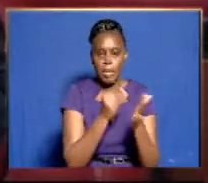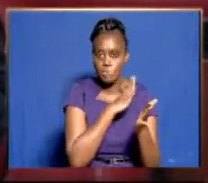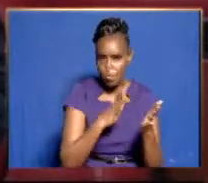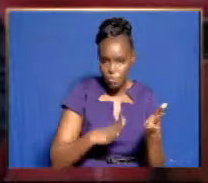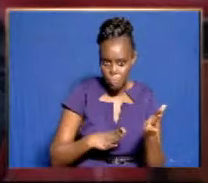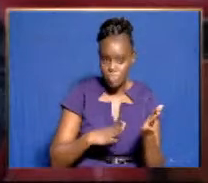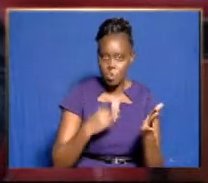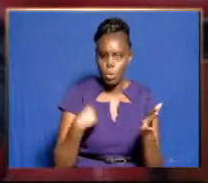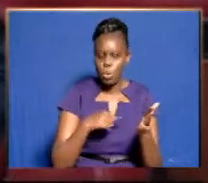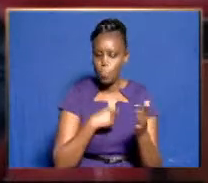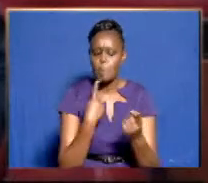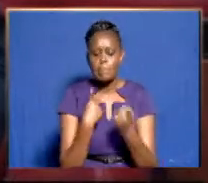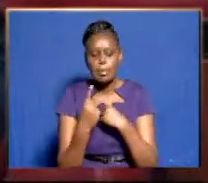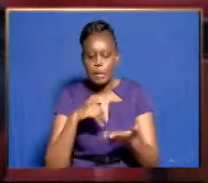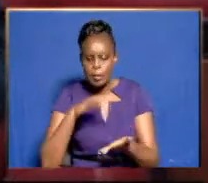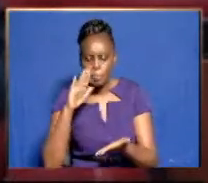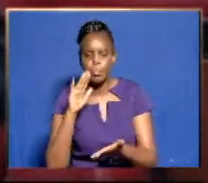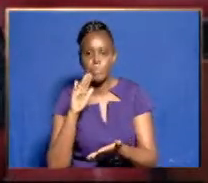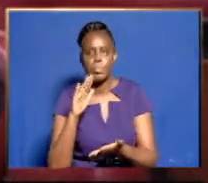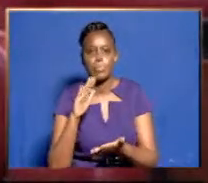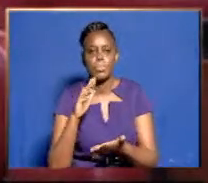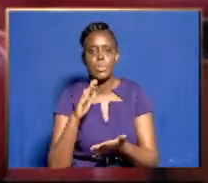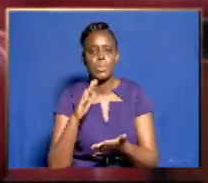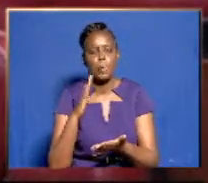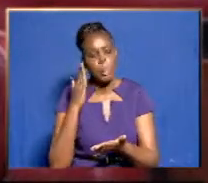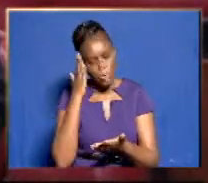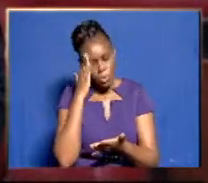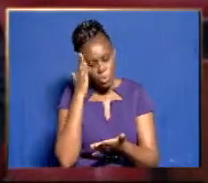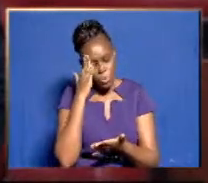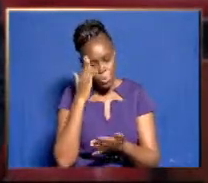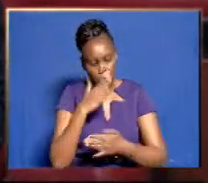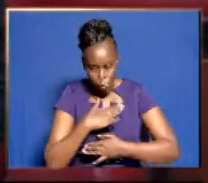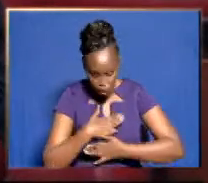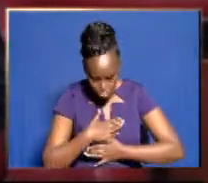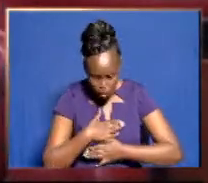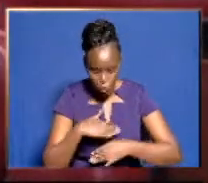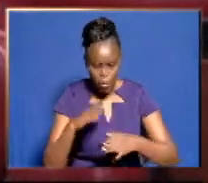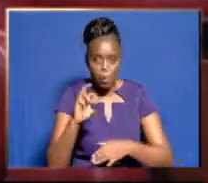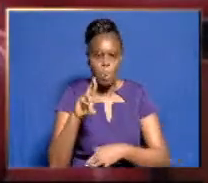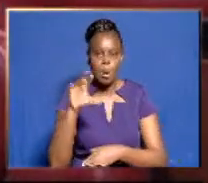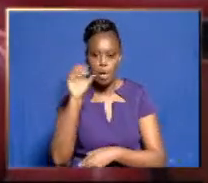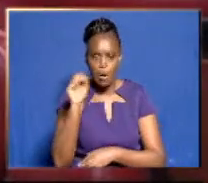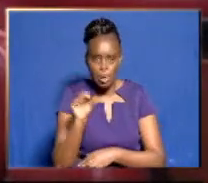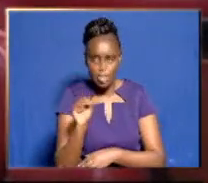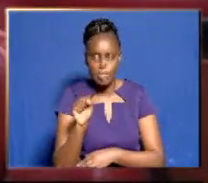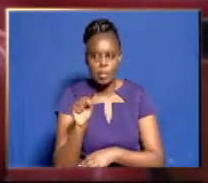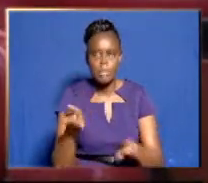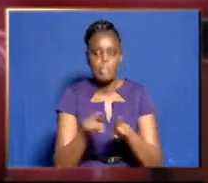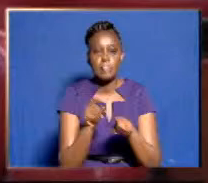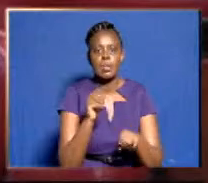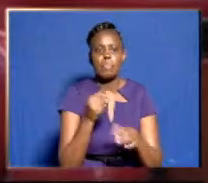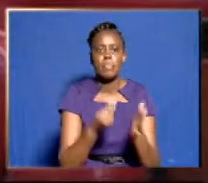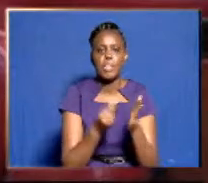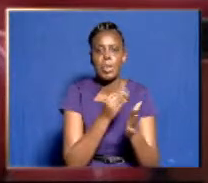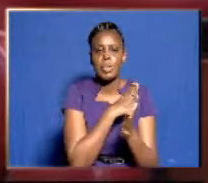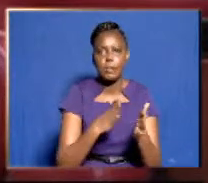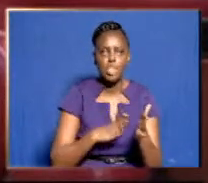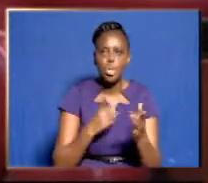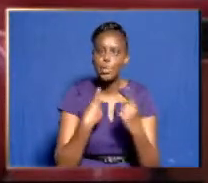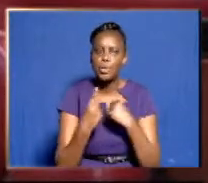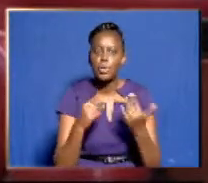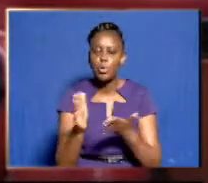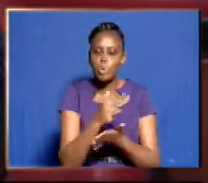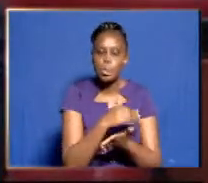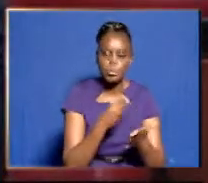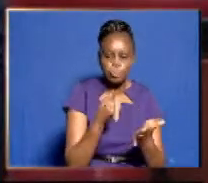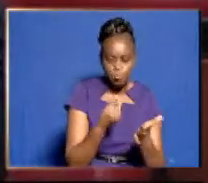will be discussing. I know Honorable Chris Wamalwa was saying, can we, as finance committee, speak to revenue